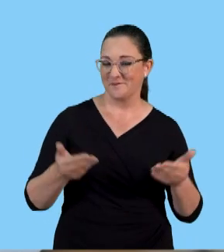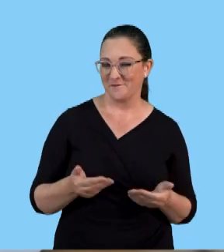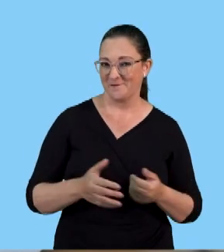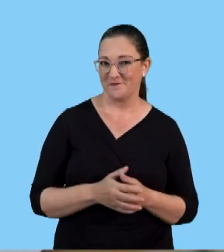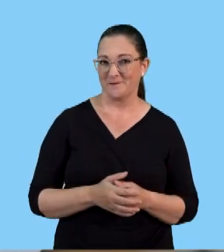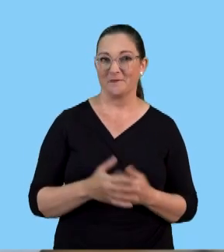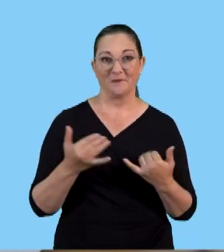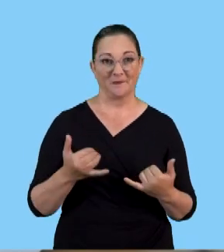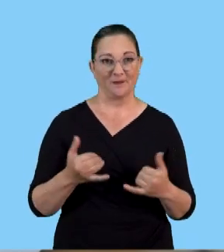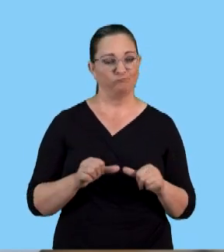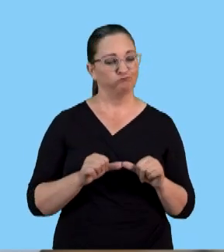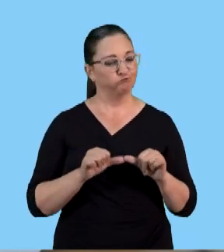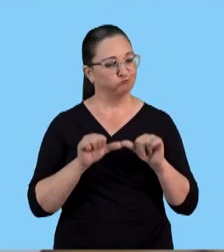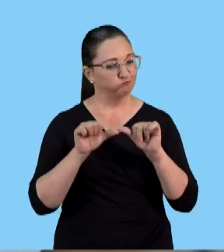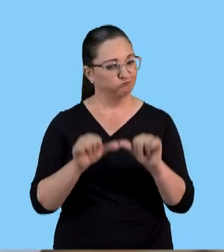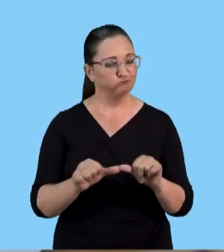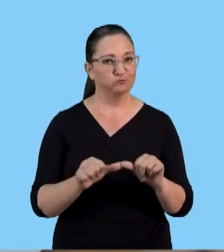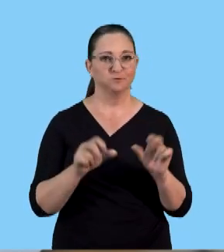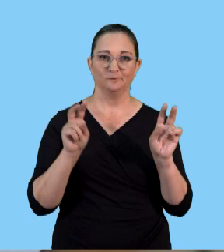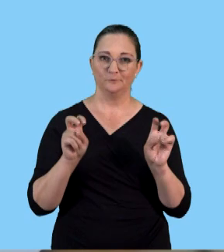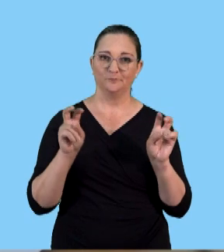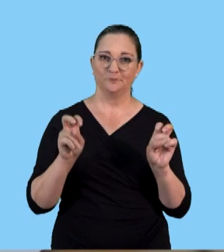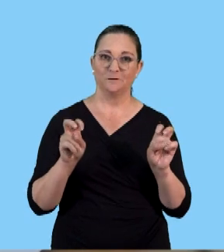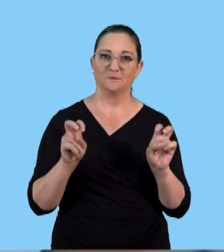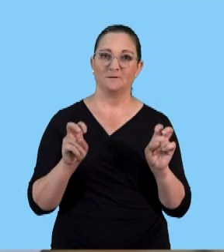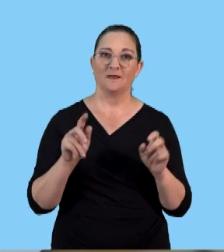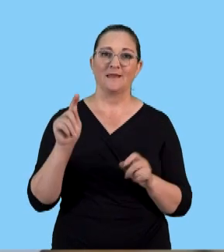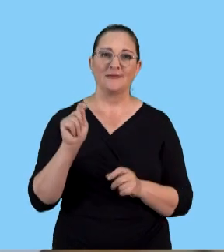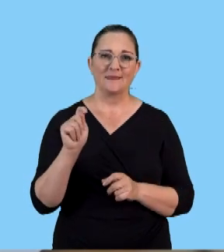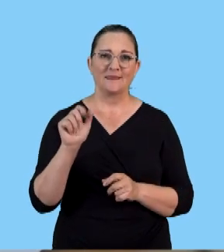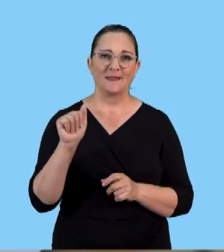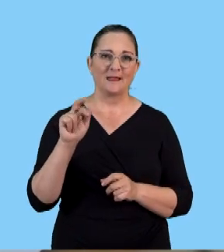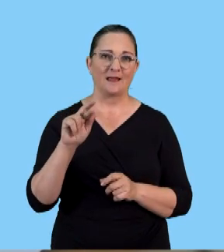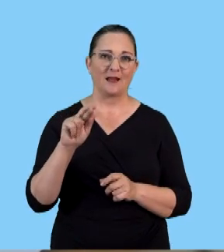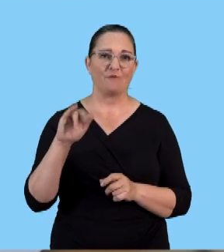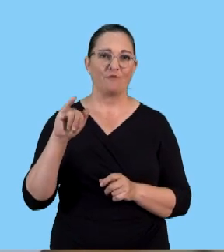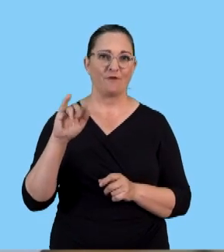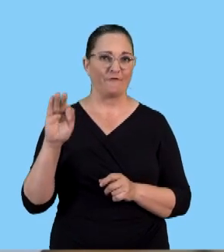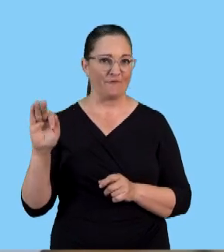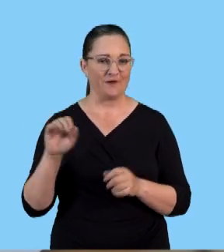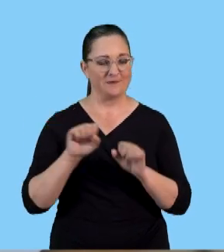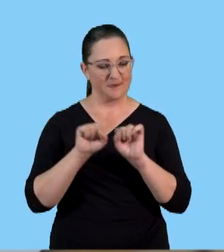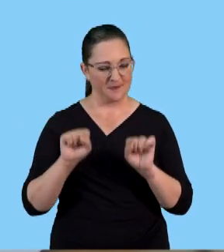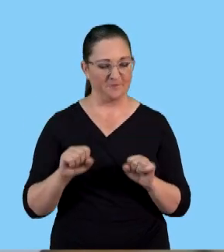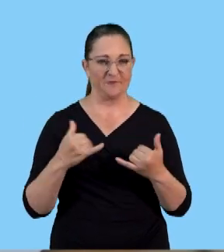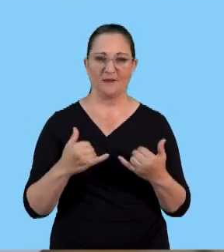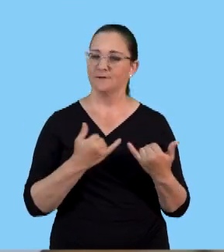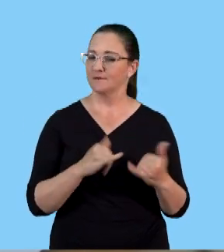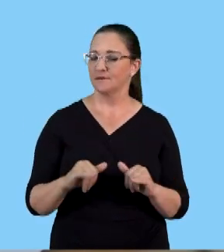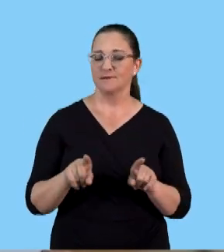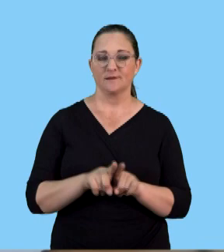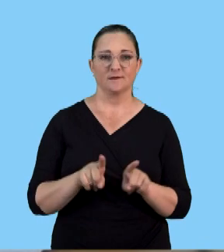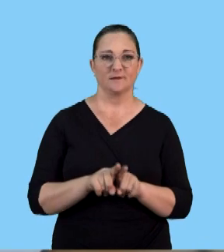Welcome back, and we are still on our topic for the day, which is tariff systems, and now we are going to be looking at